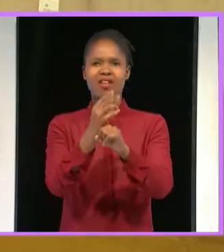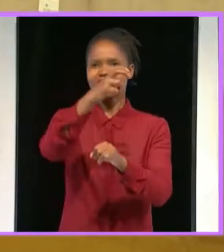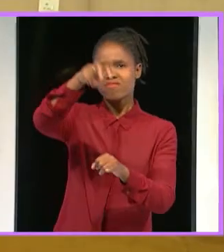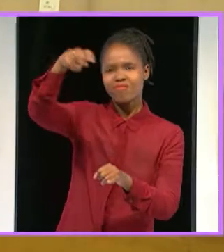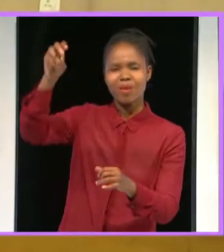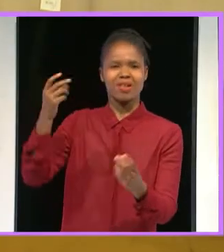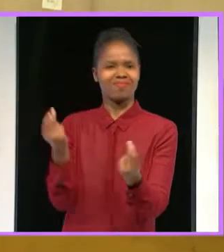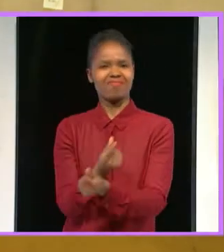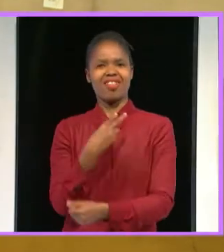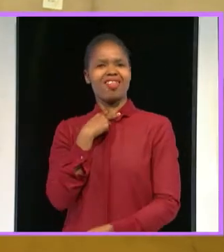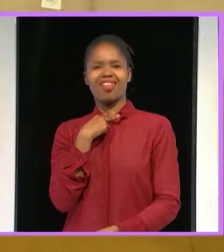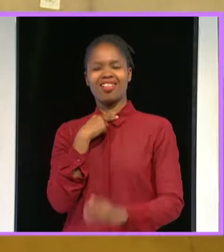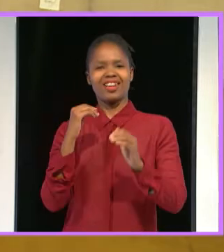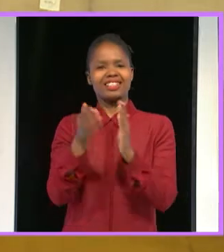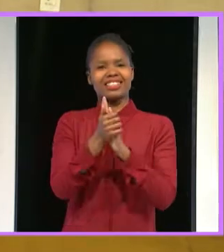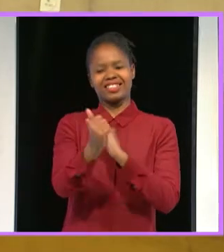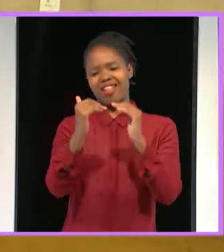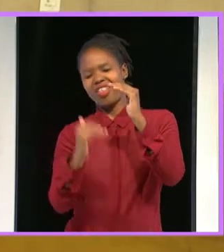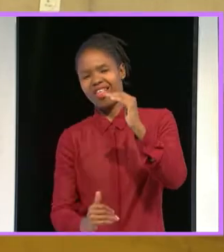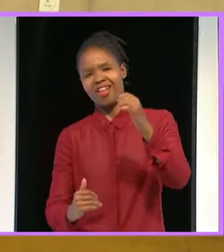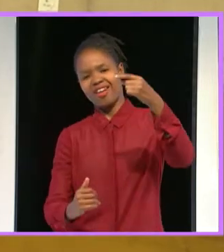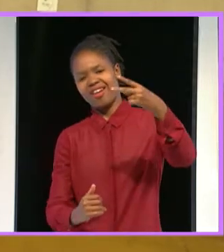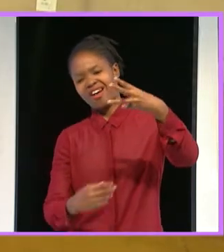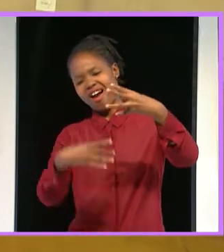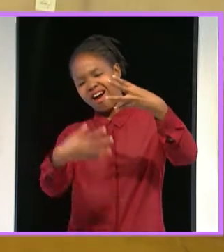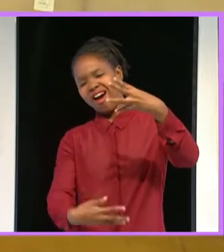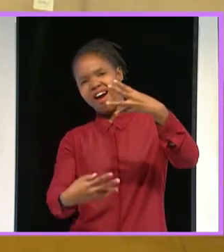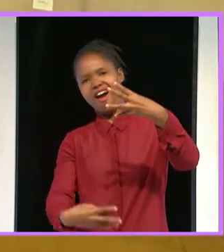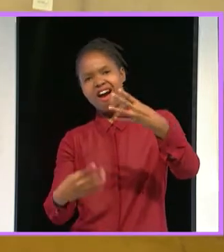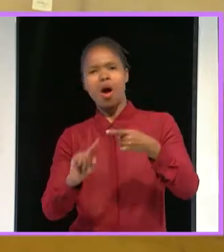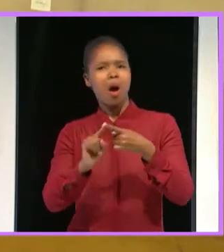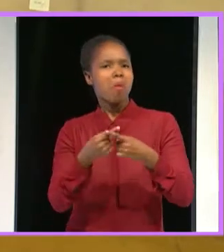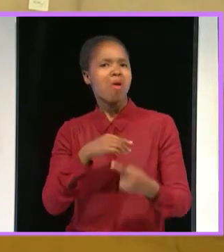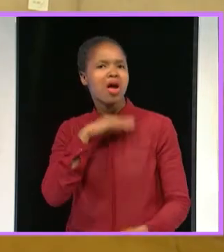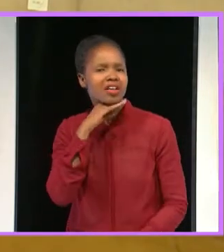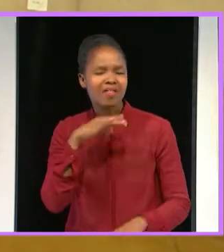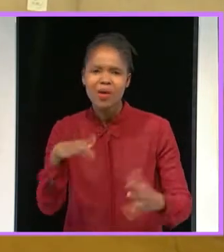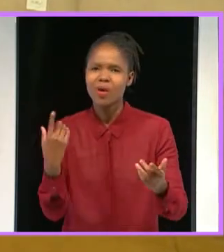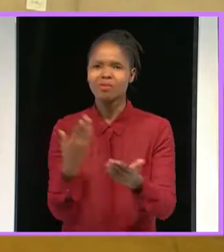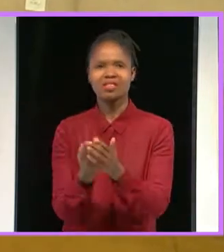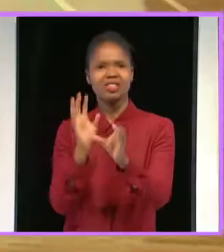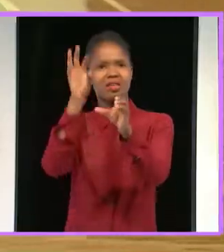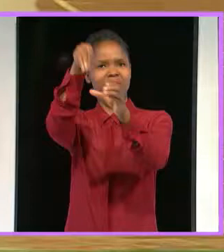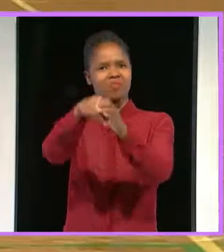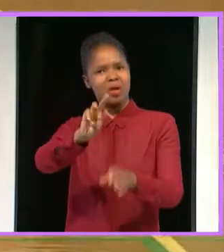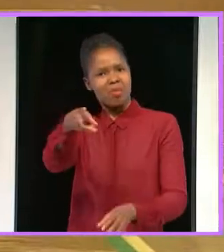international tournaments, we won't have the necessary rankings, we won't have the necessary points, and we won't be able to go to Paralympics.